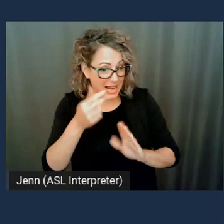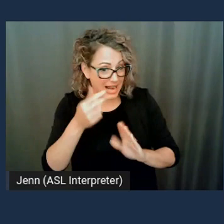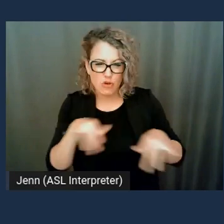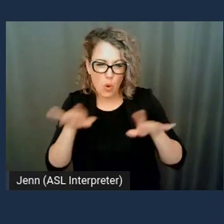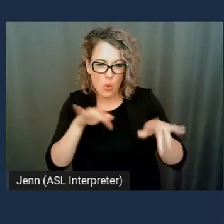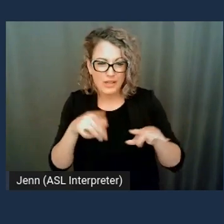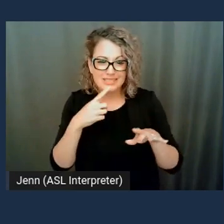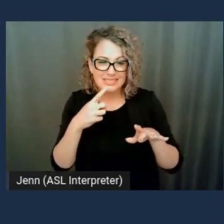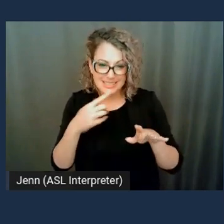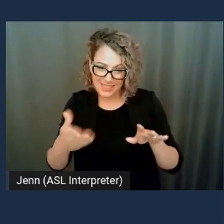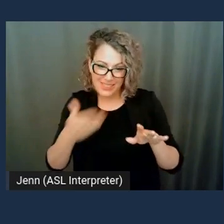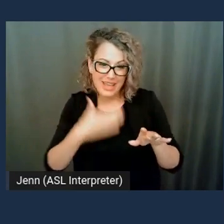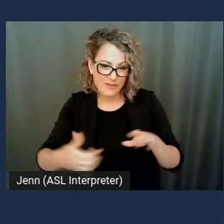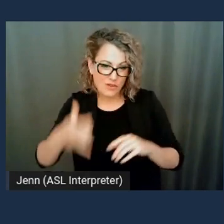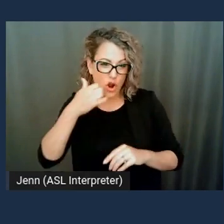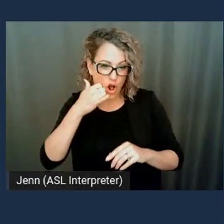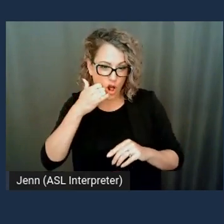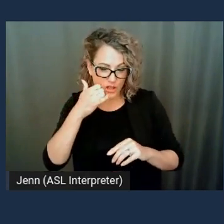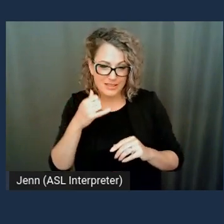us.